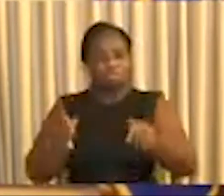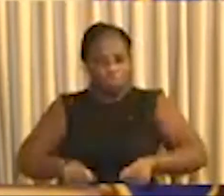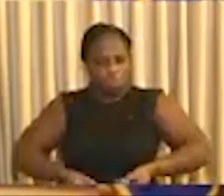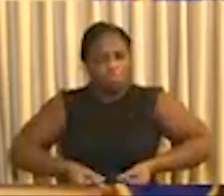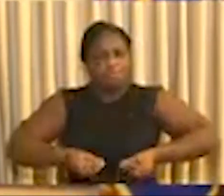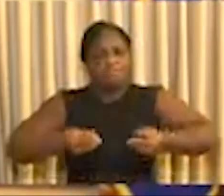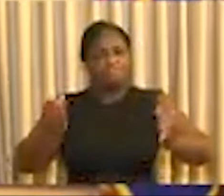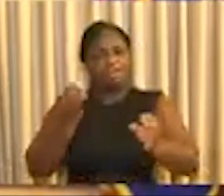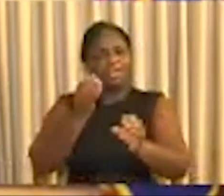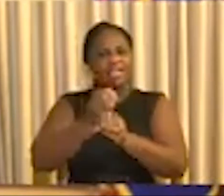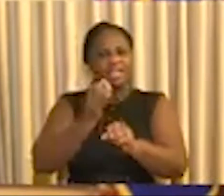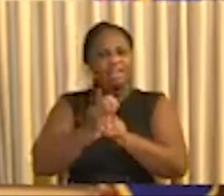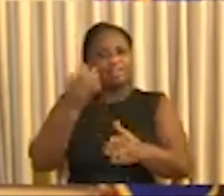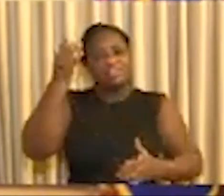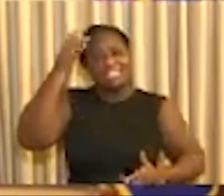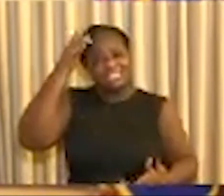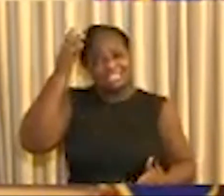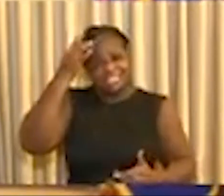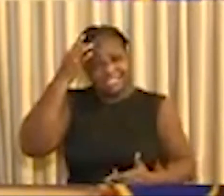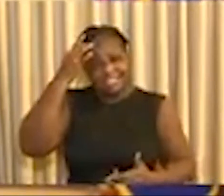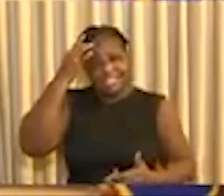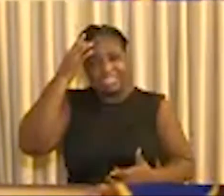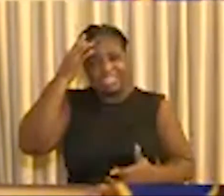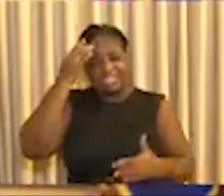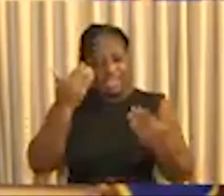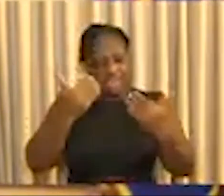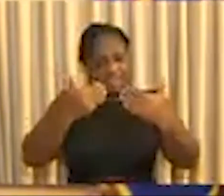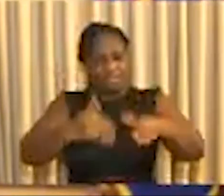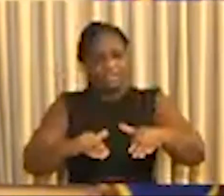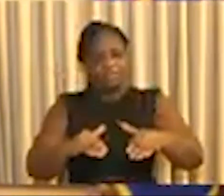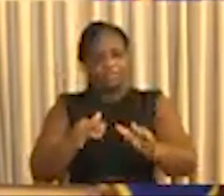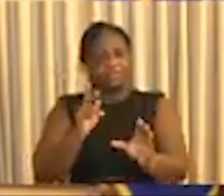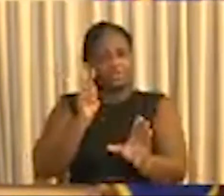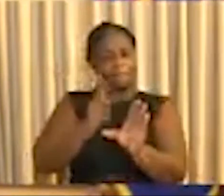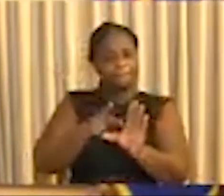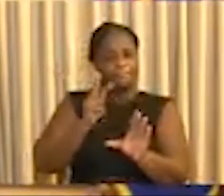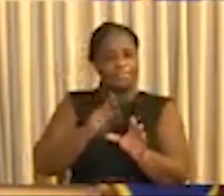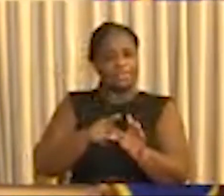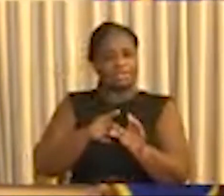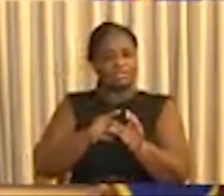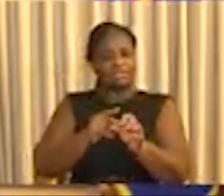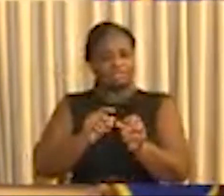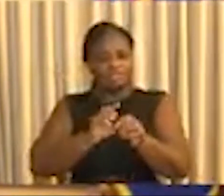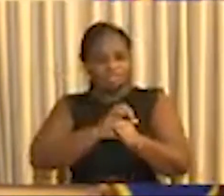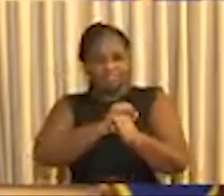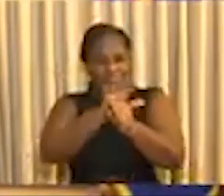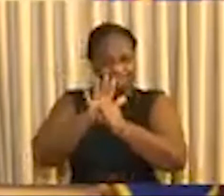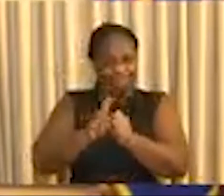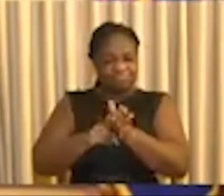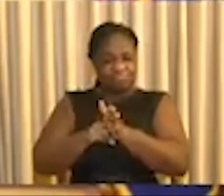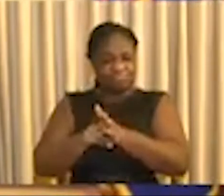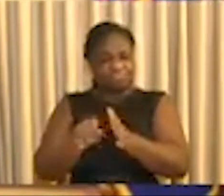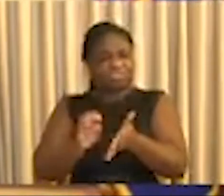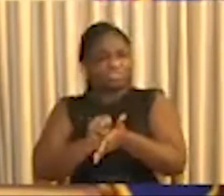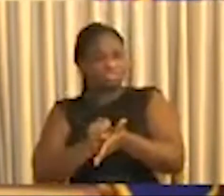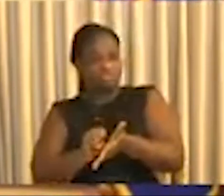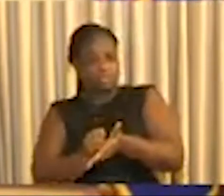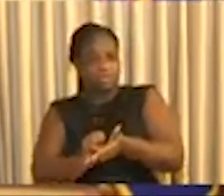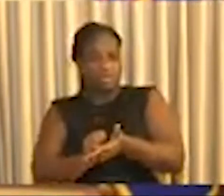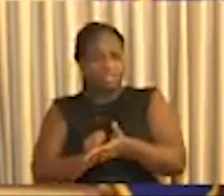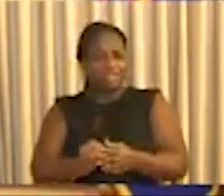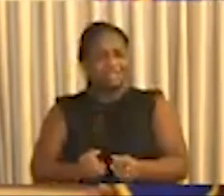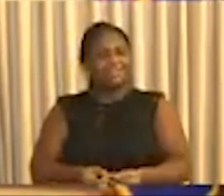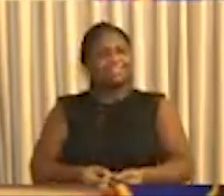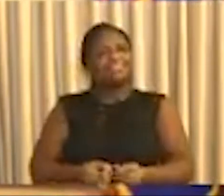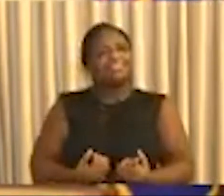provide adequate care for the sick, limit the impact of the virus on social and economic life, and inspire